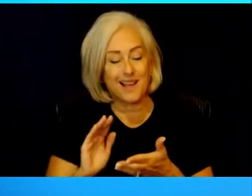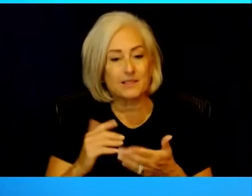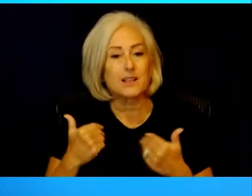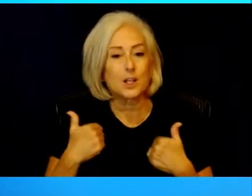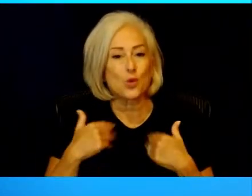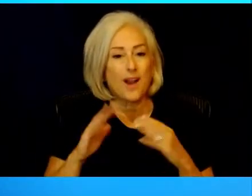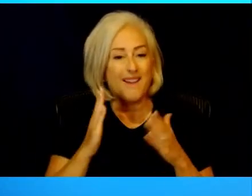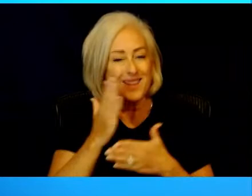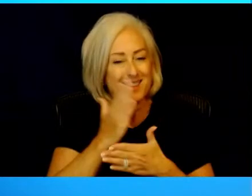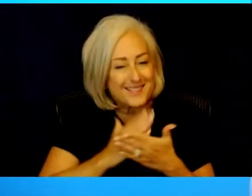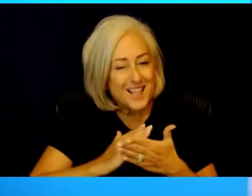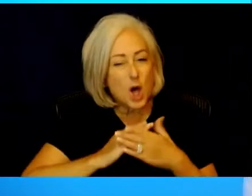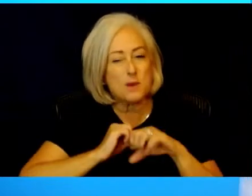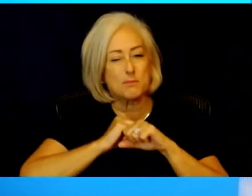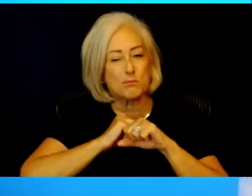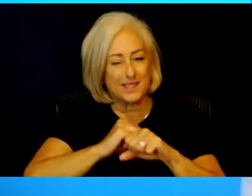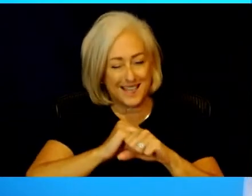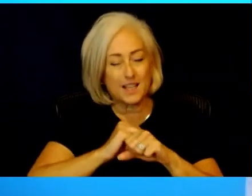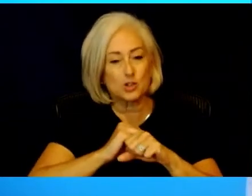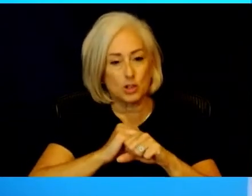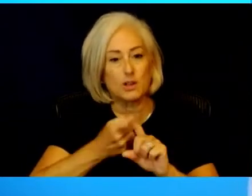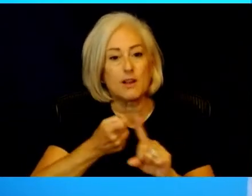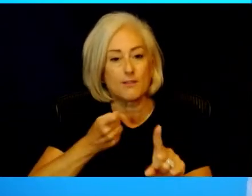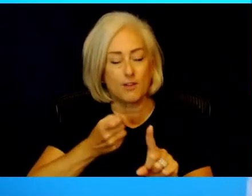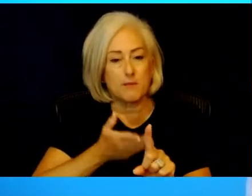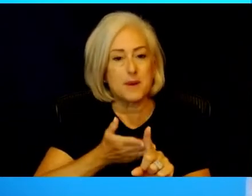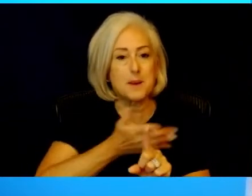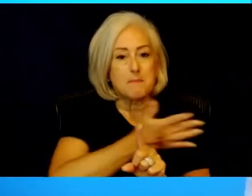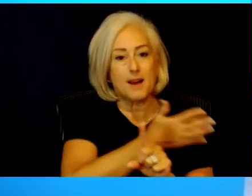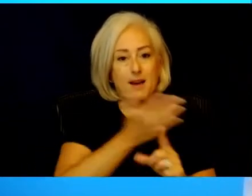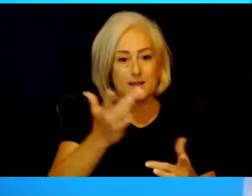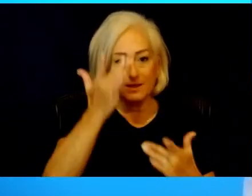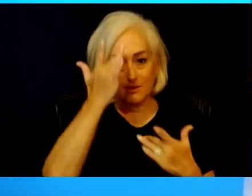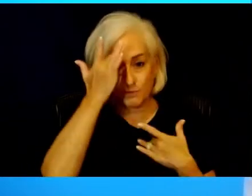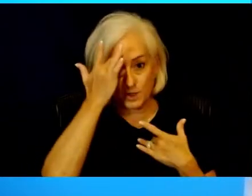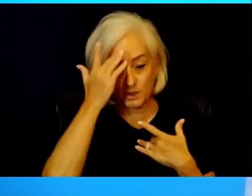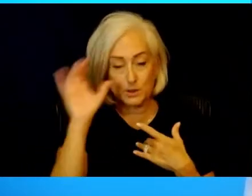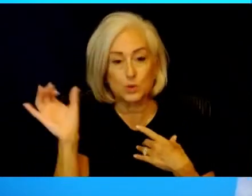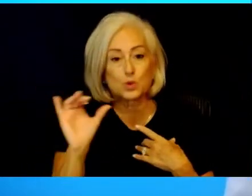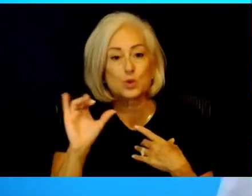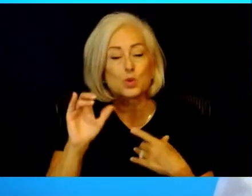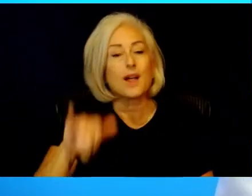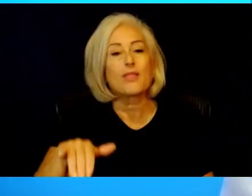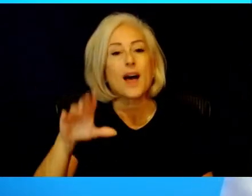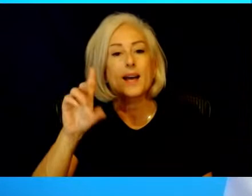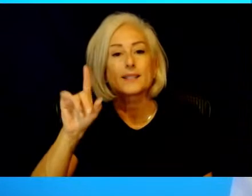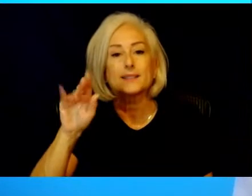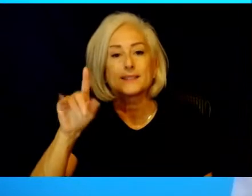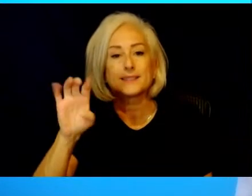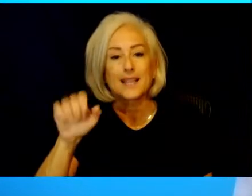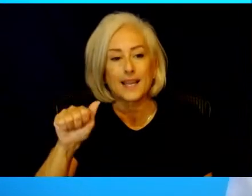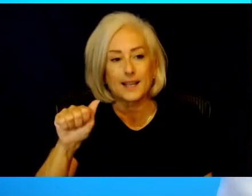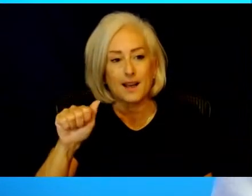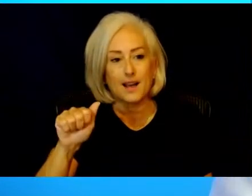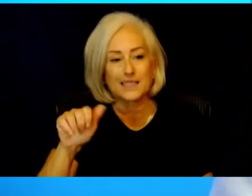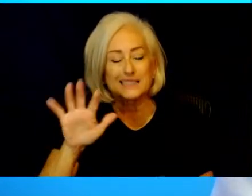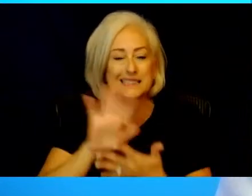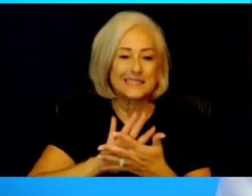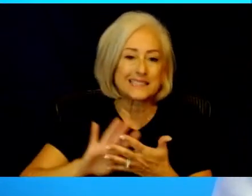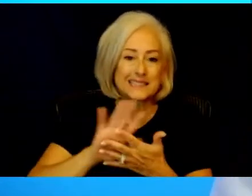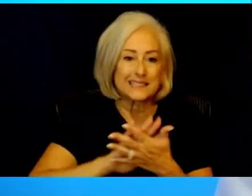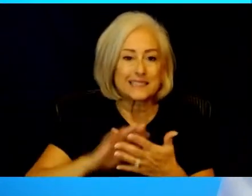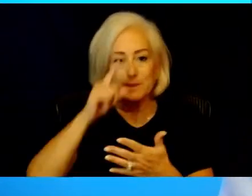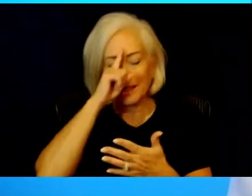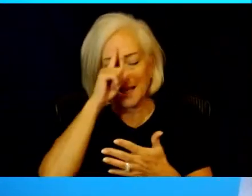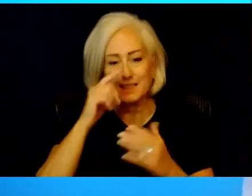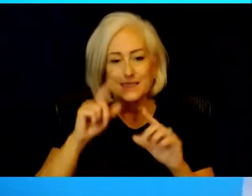have that offering of protection from previous infections as well. But again, that data is it is muddied because of different layers of